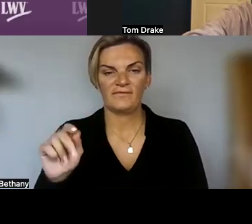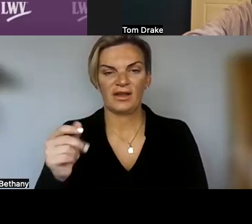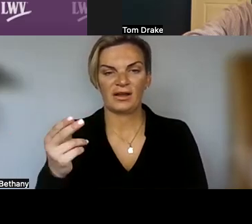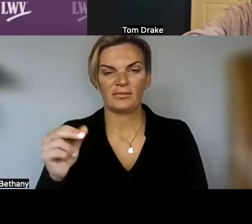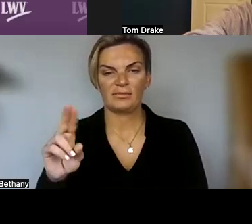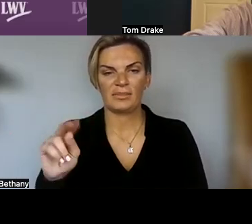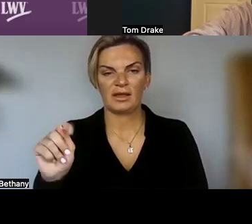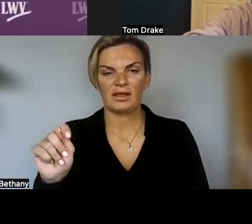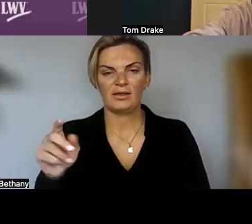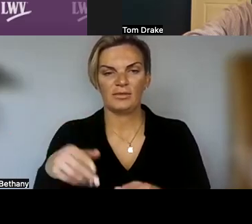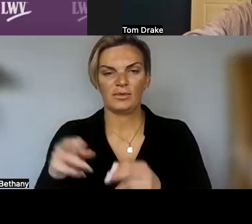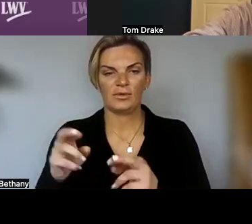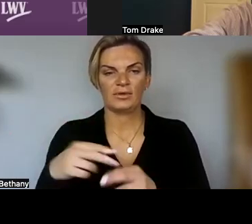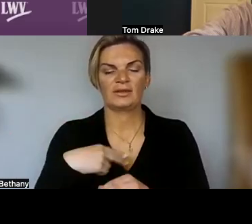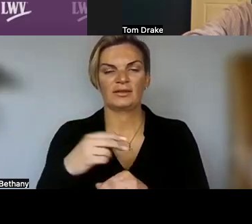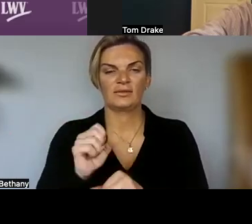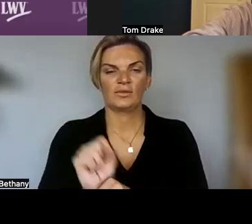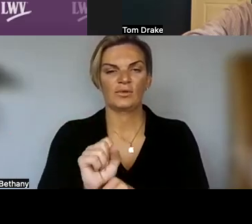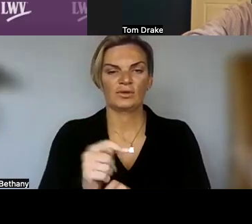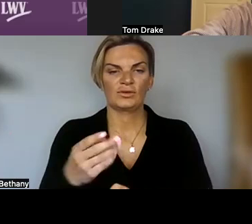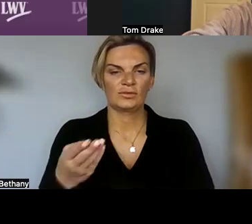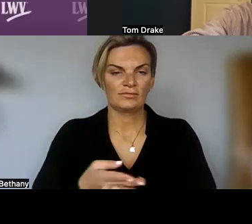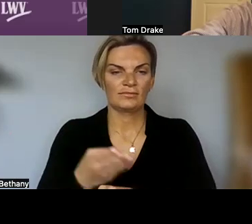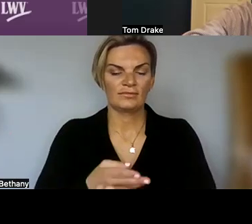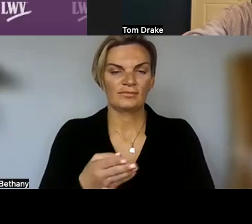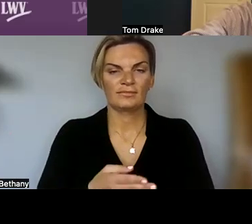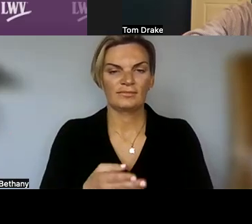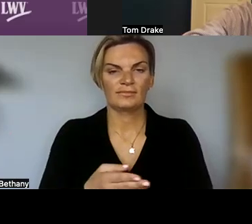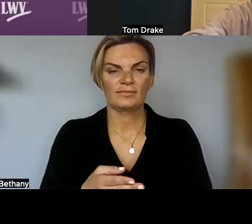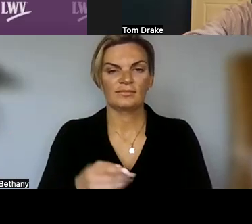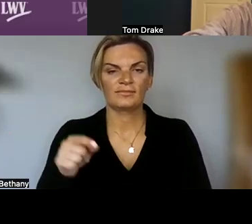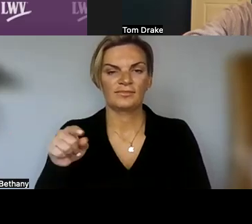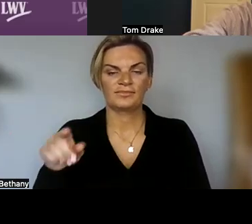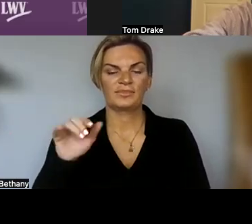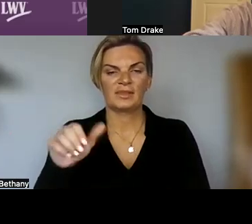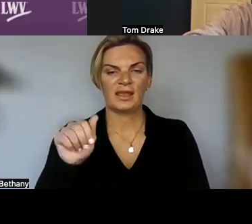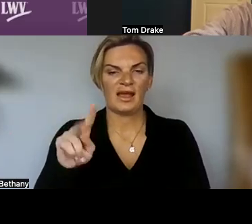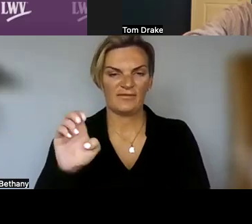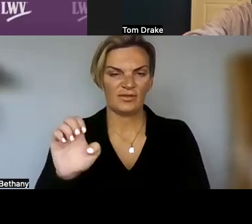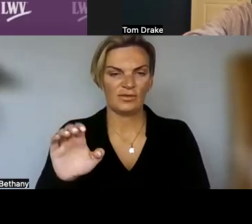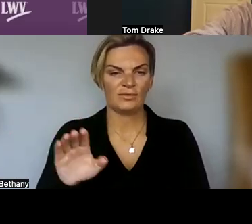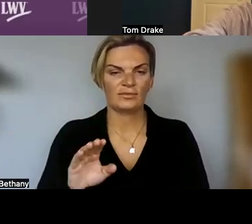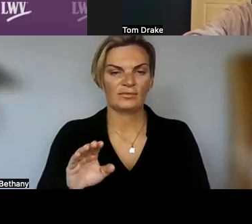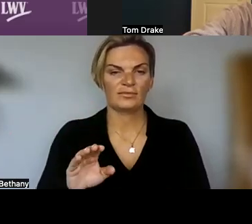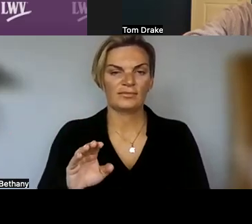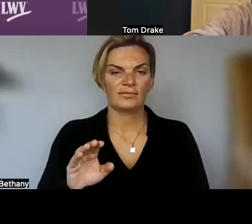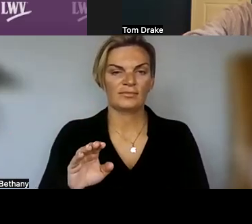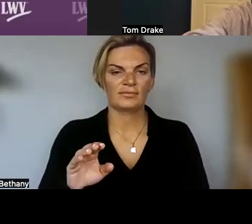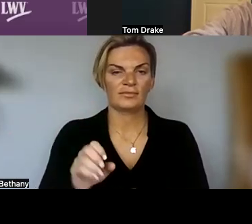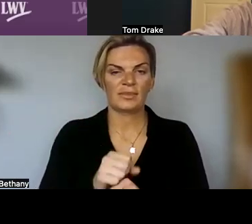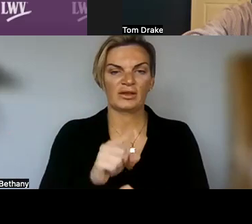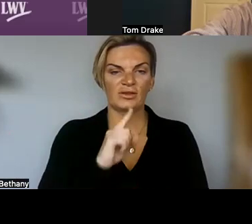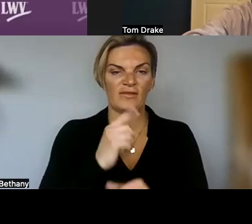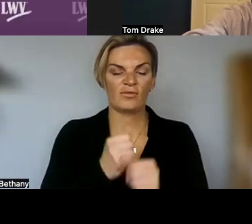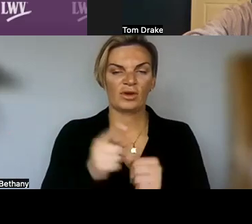implement improvements to the transportation on Farragut Avenue um, so that everyone could